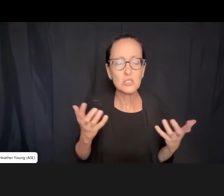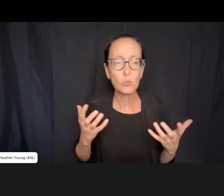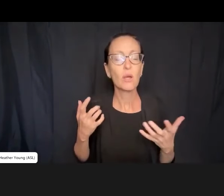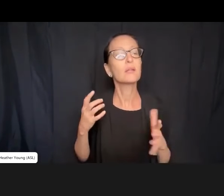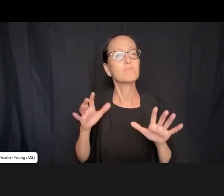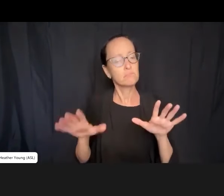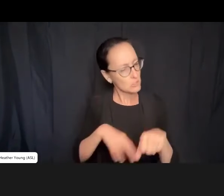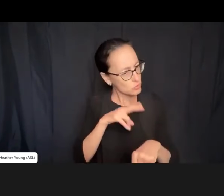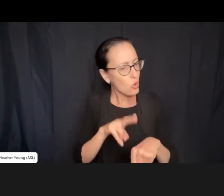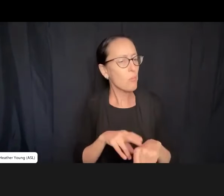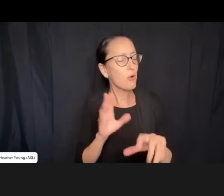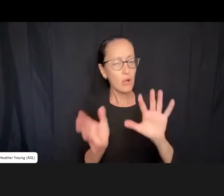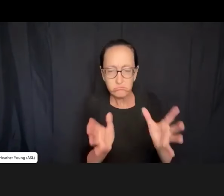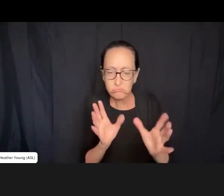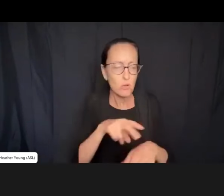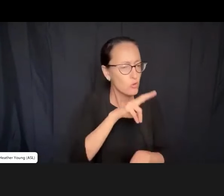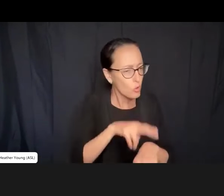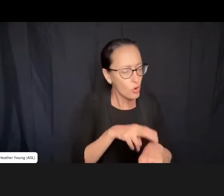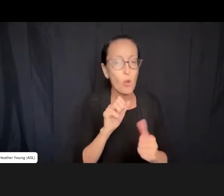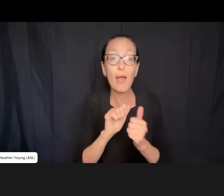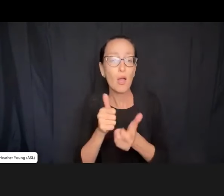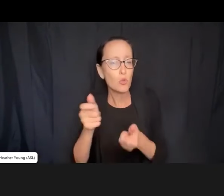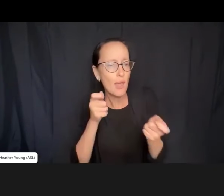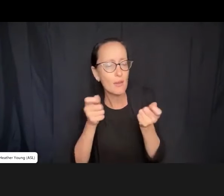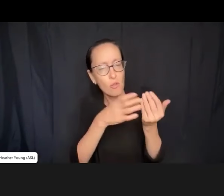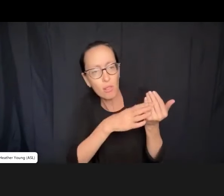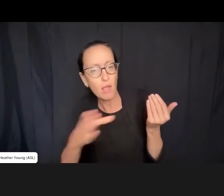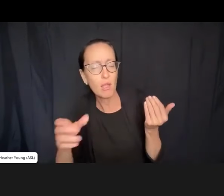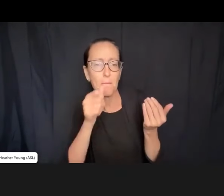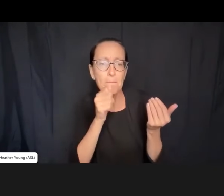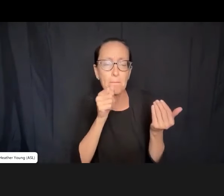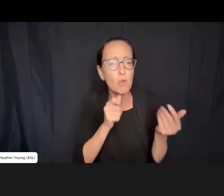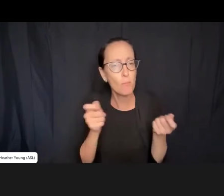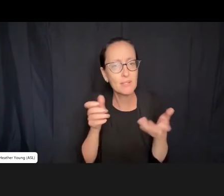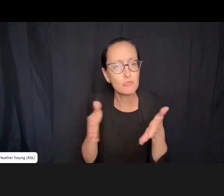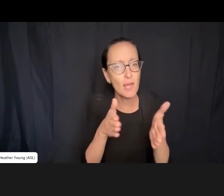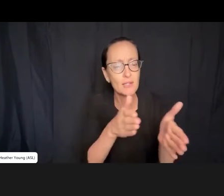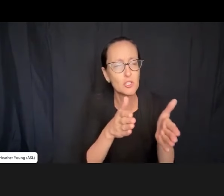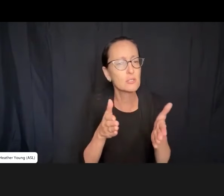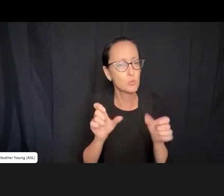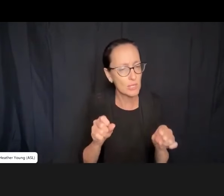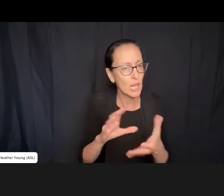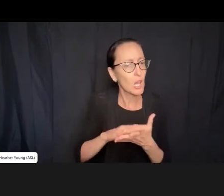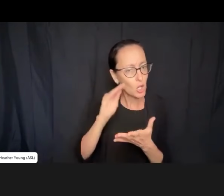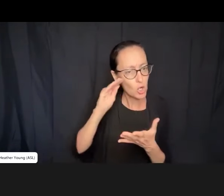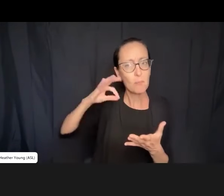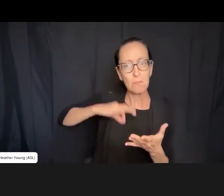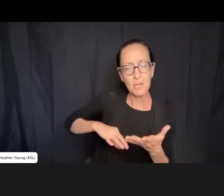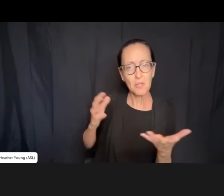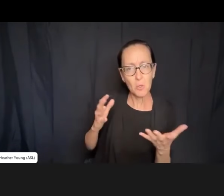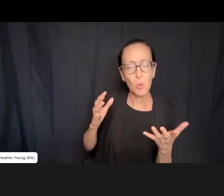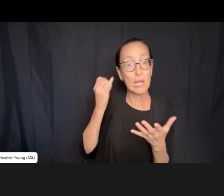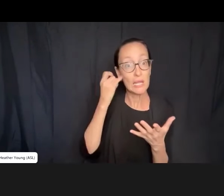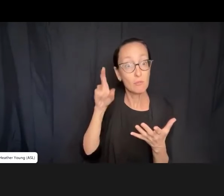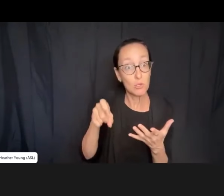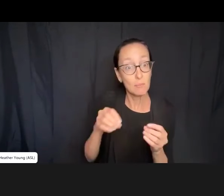normalize that. And then what are some coping strategies that we can use? And when do we know when we need to reach out for some additional supports? So it's